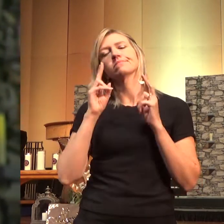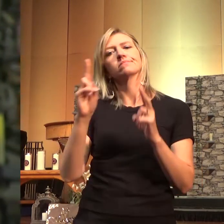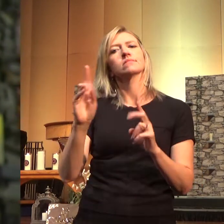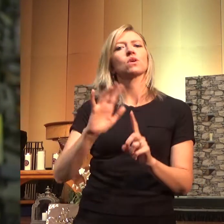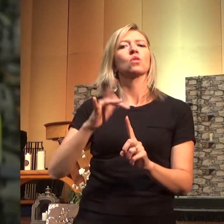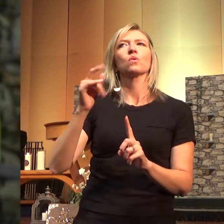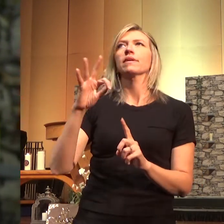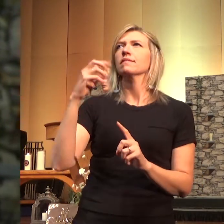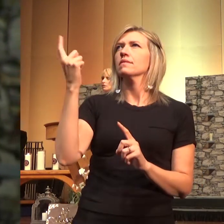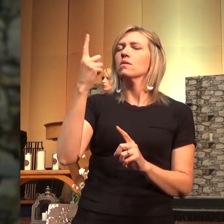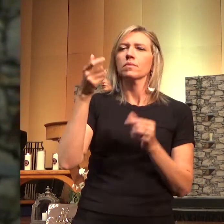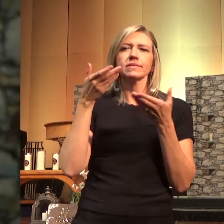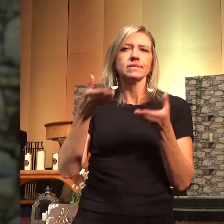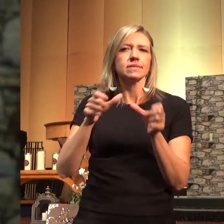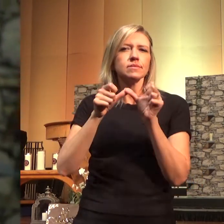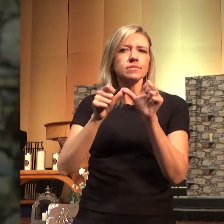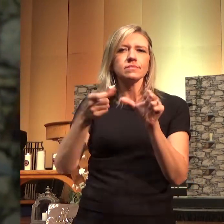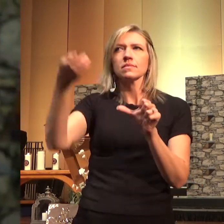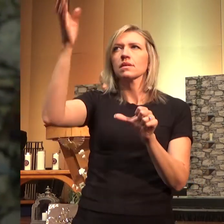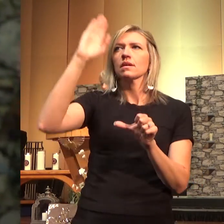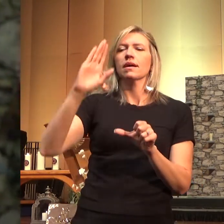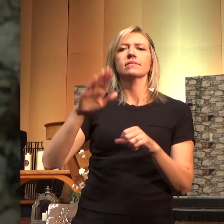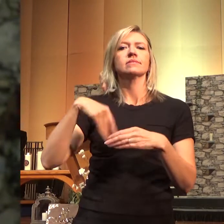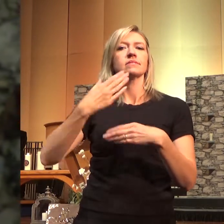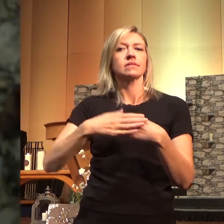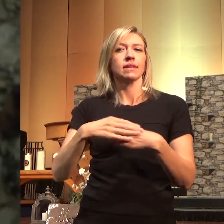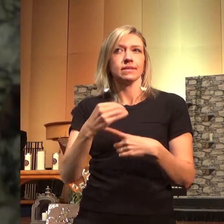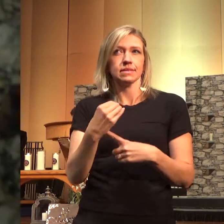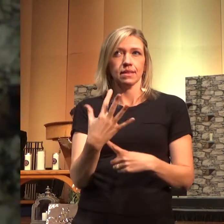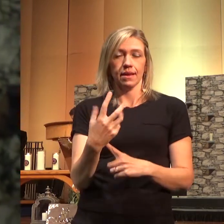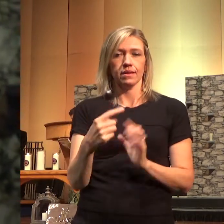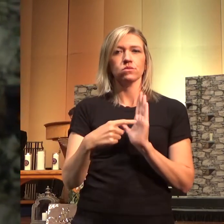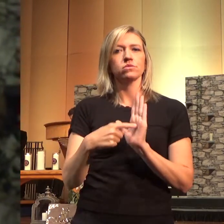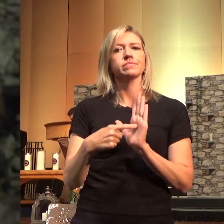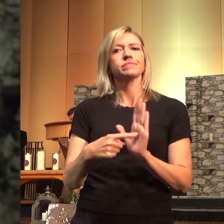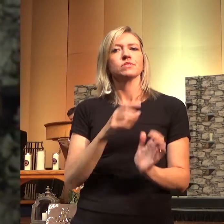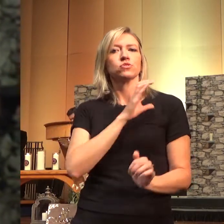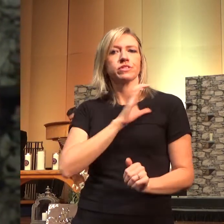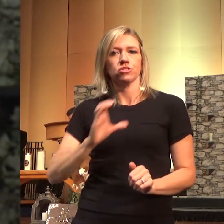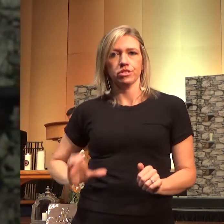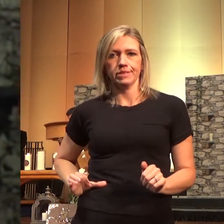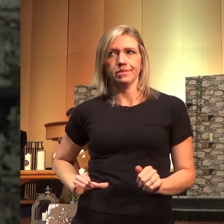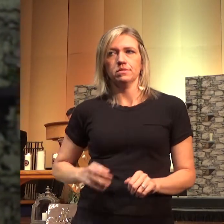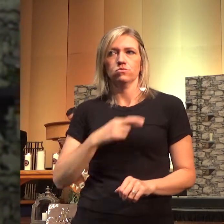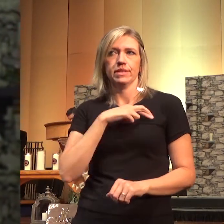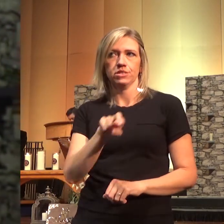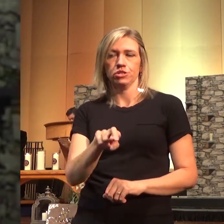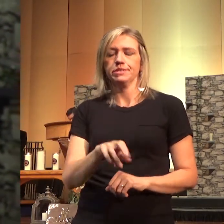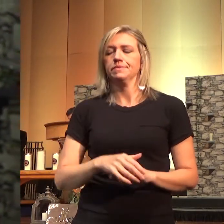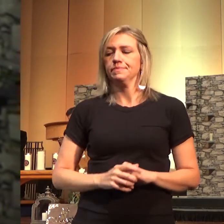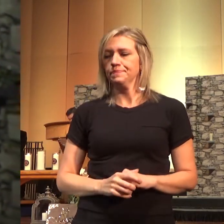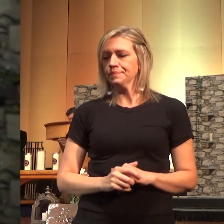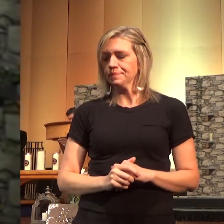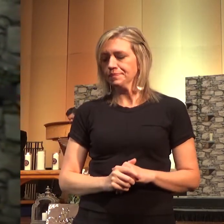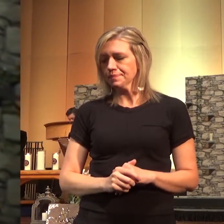To the glory of the omnipresent God, we kindle this light, symbolically representing the Christian